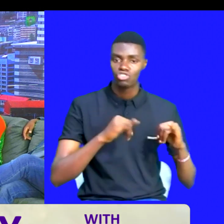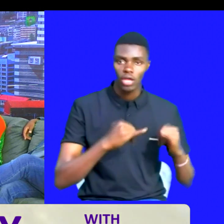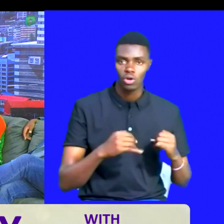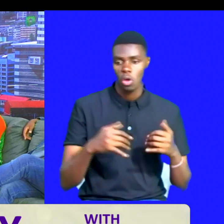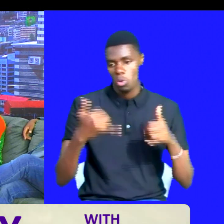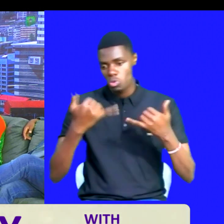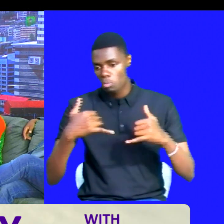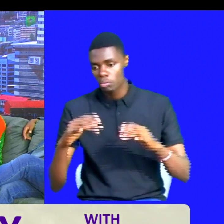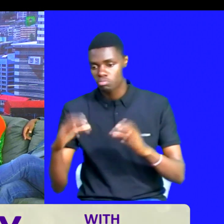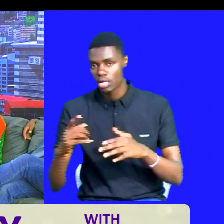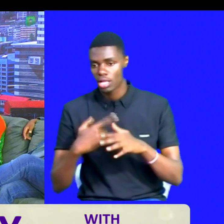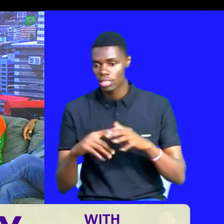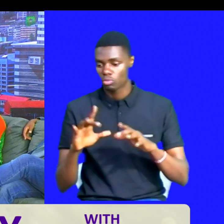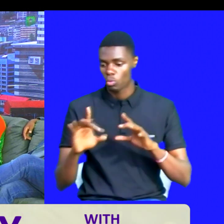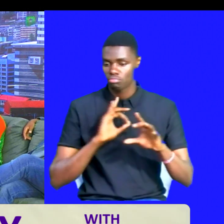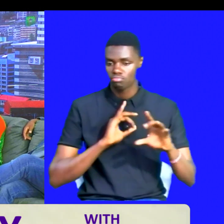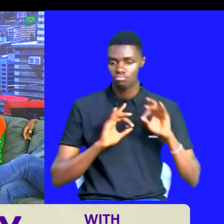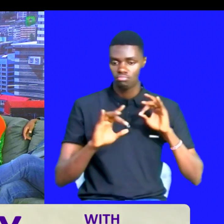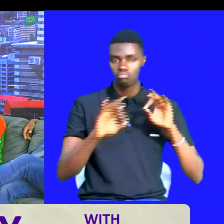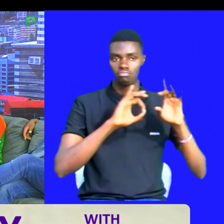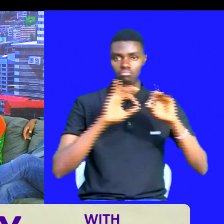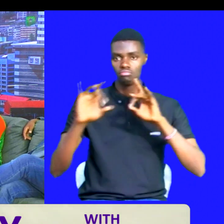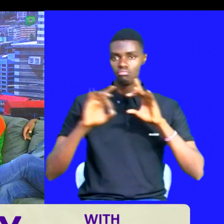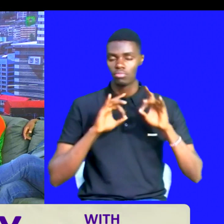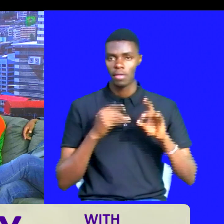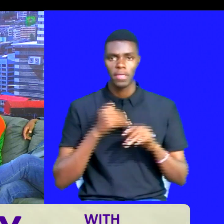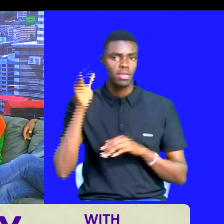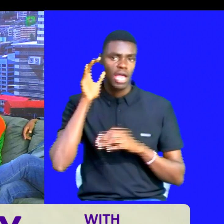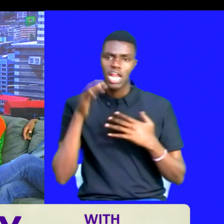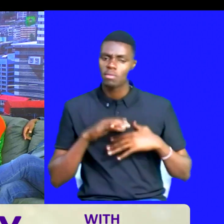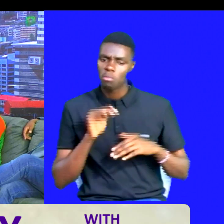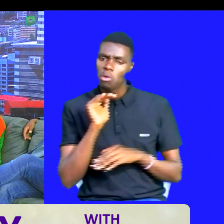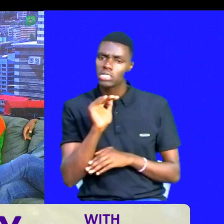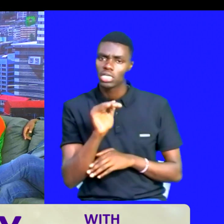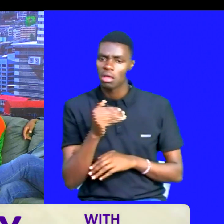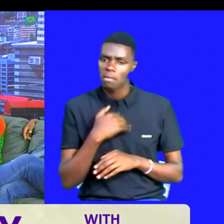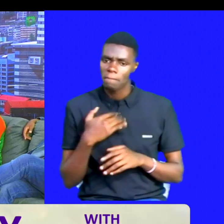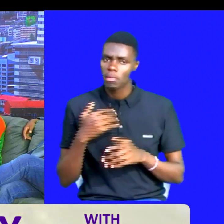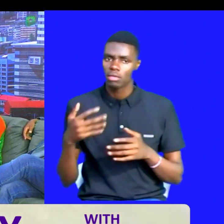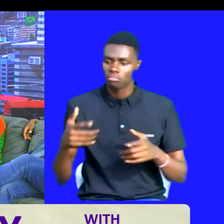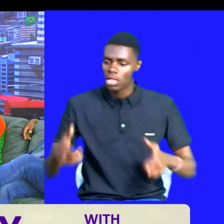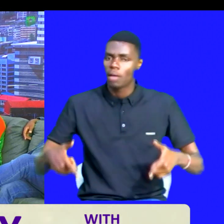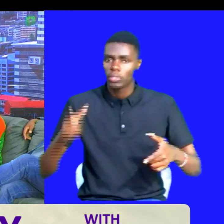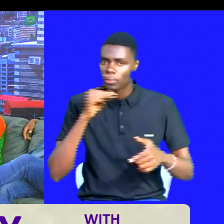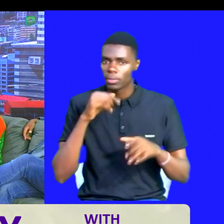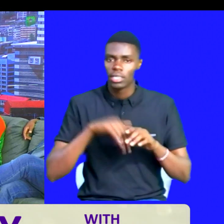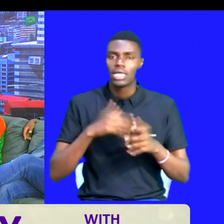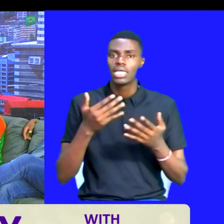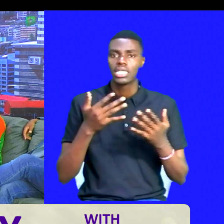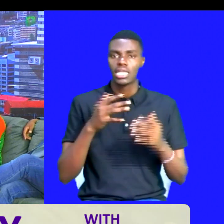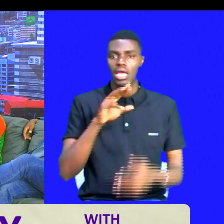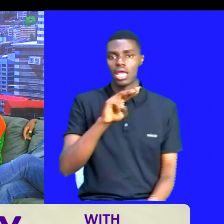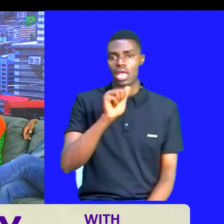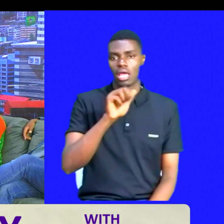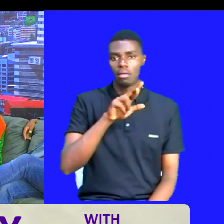that club and you get selected. But I've had people asking us how I'm an amputee. I'm in Marsabit. I'm in somewhere